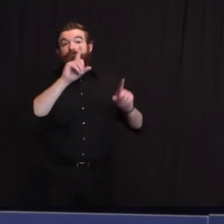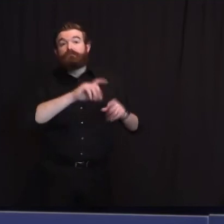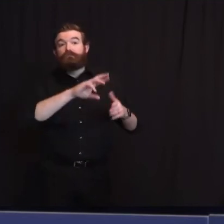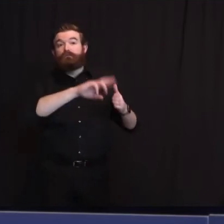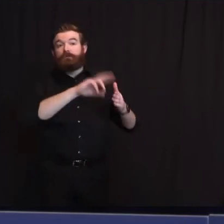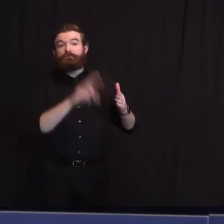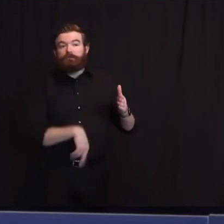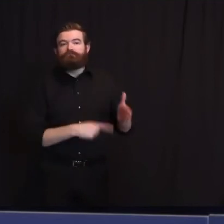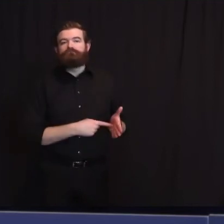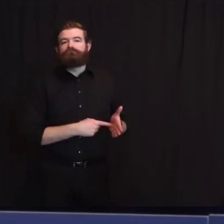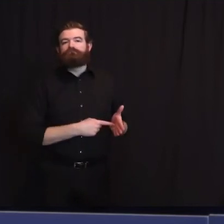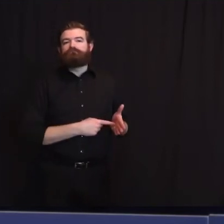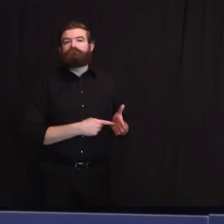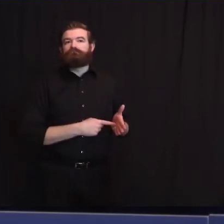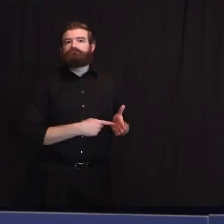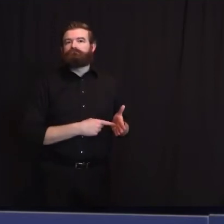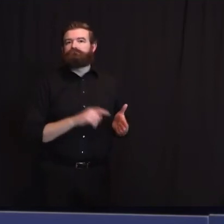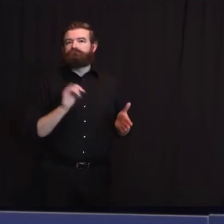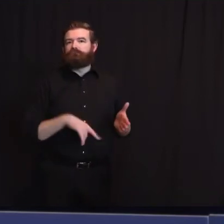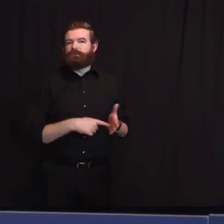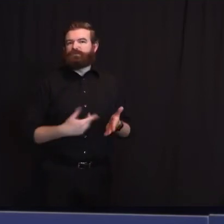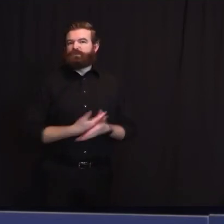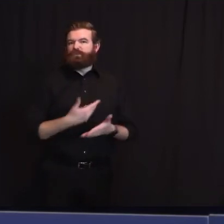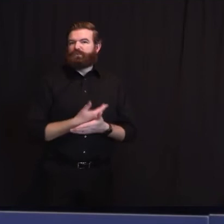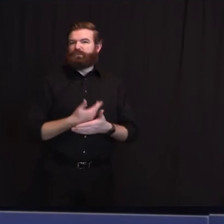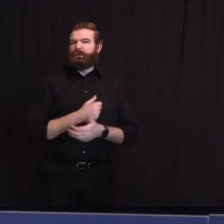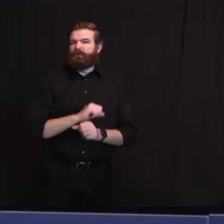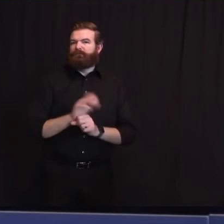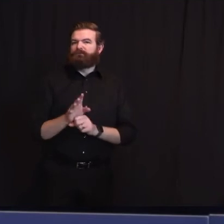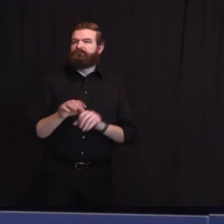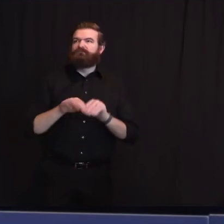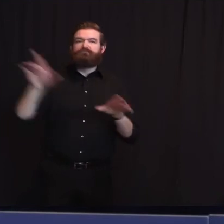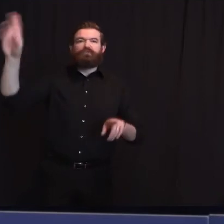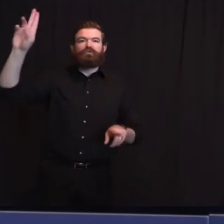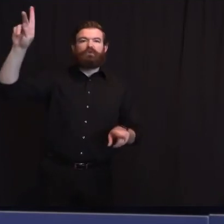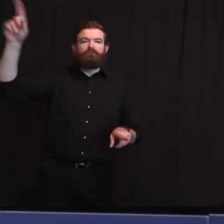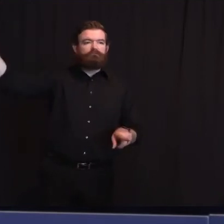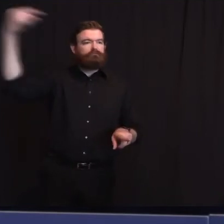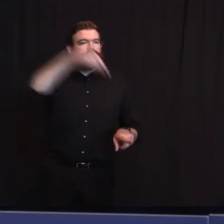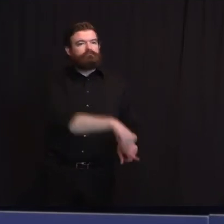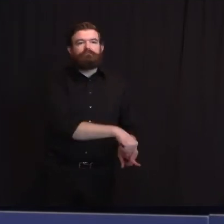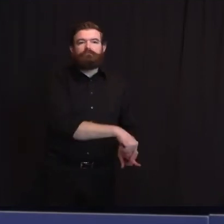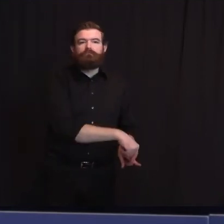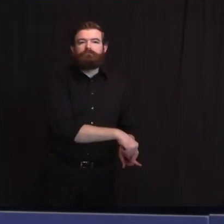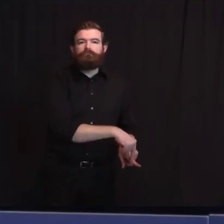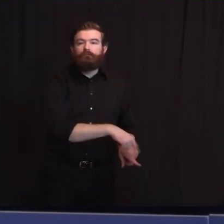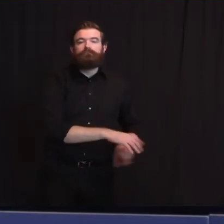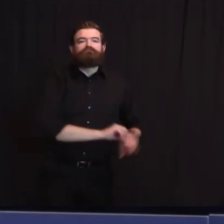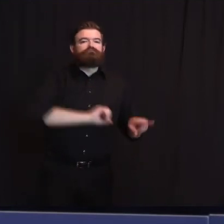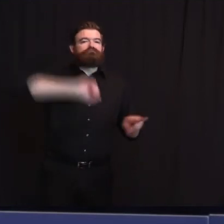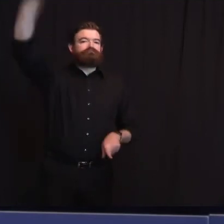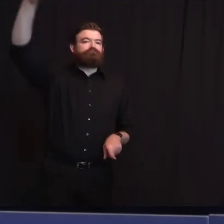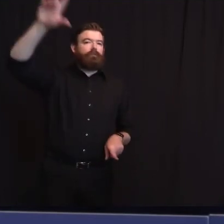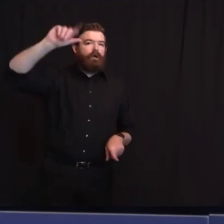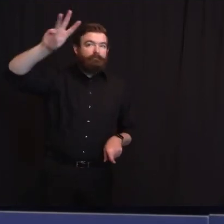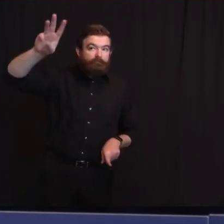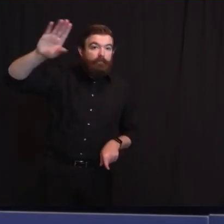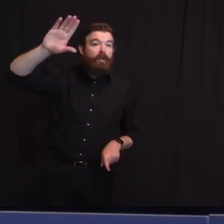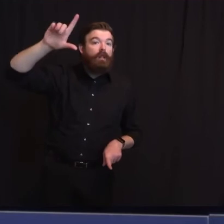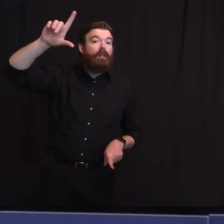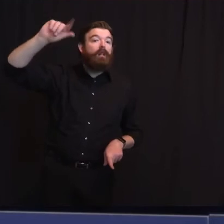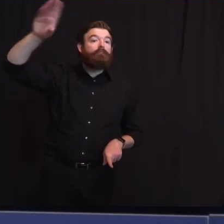suggestive of the variant, and the sample was sent on to another lab for sequencing. And that lab confirmed